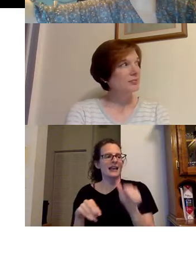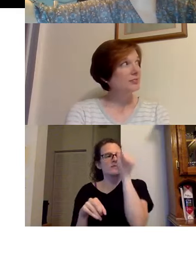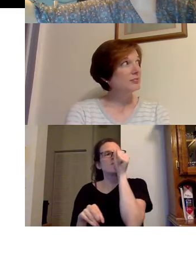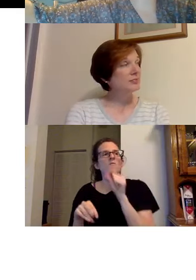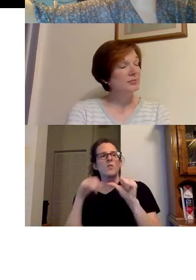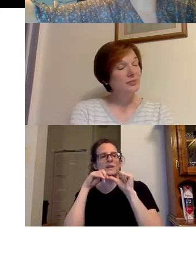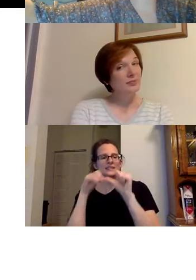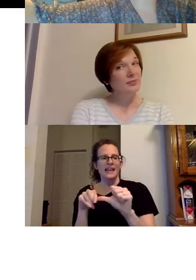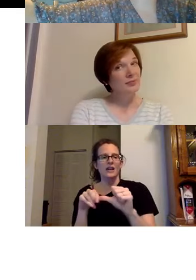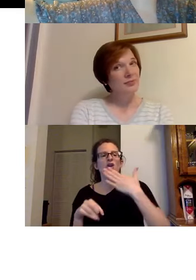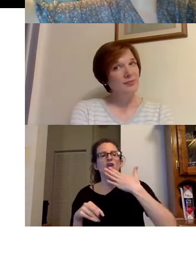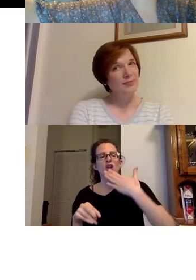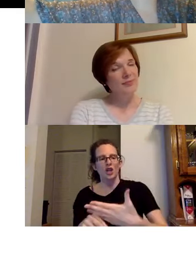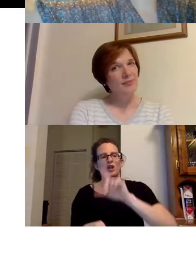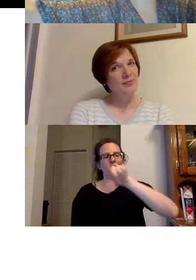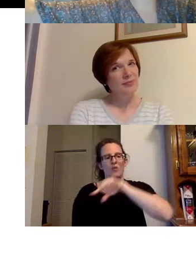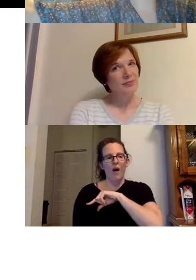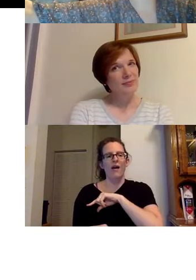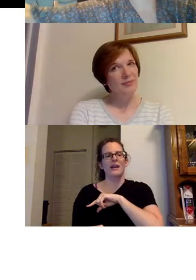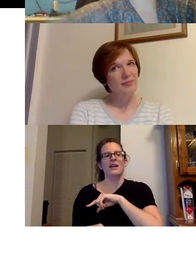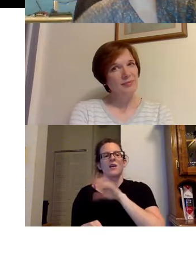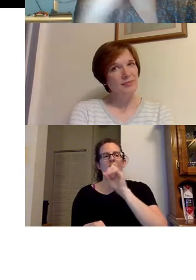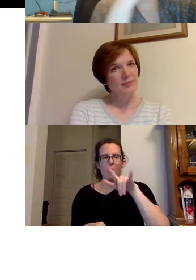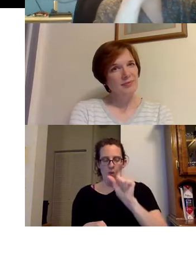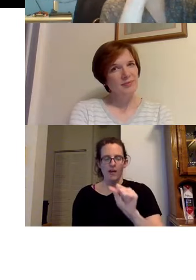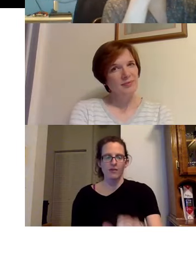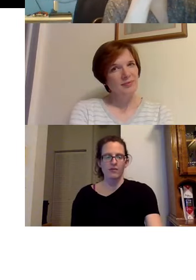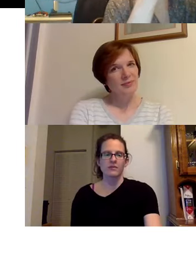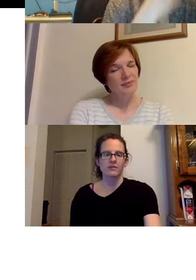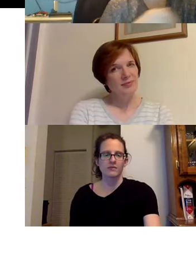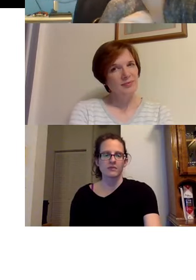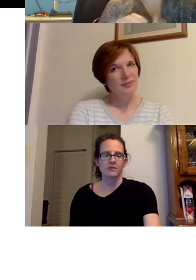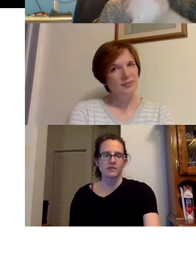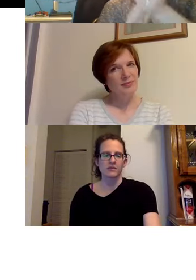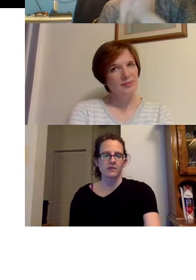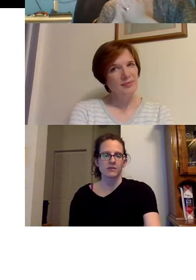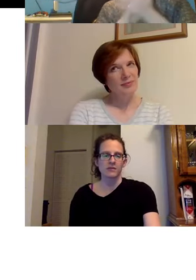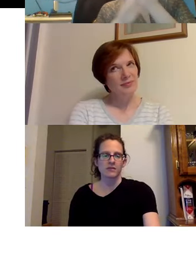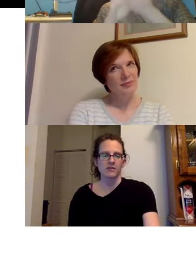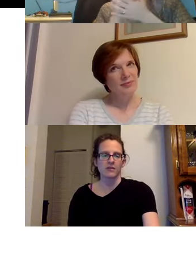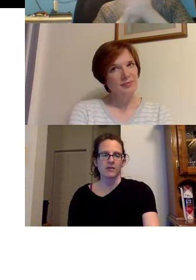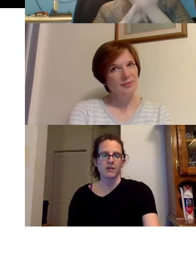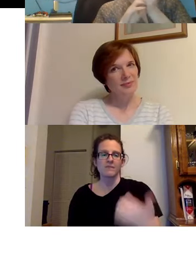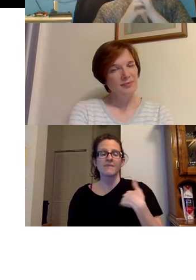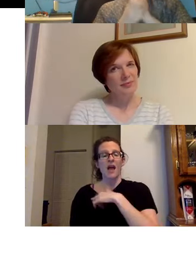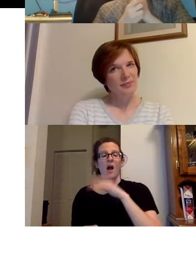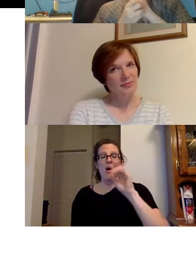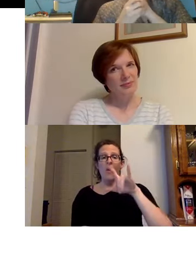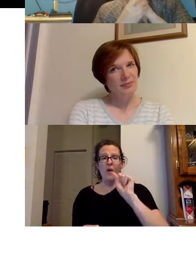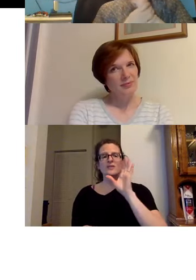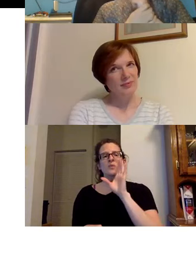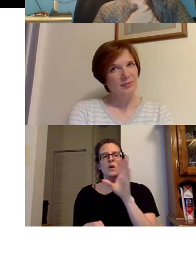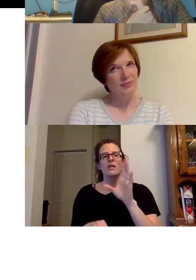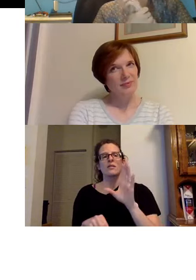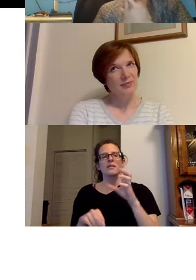the good therapeutic quality oils that we have. So our diffusers will work much longer with our oils than